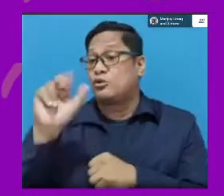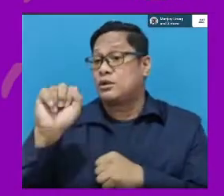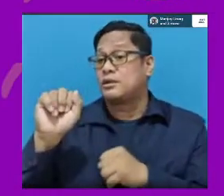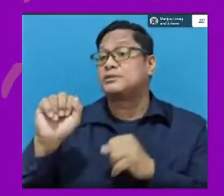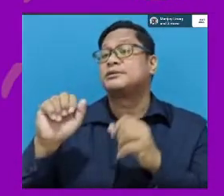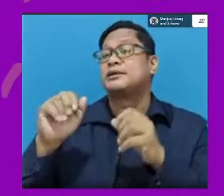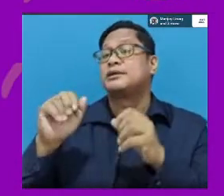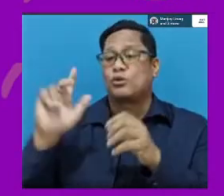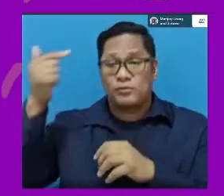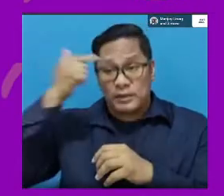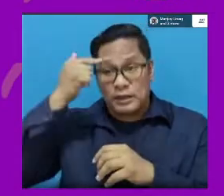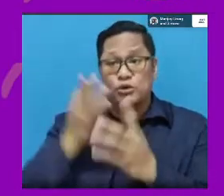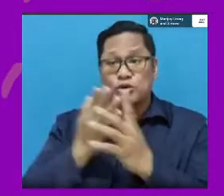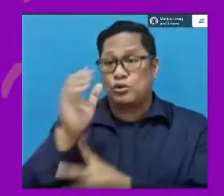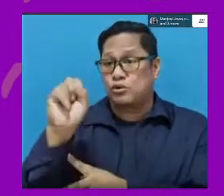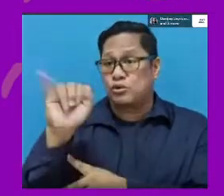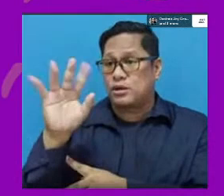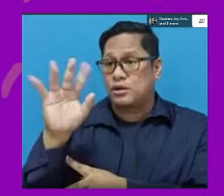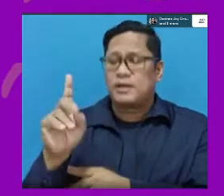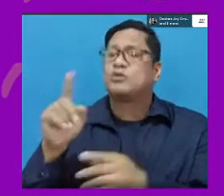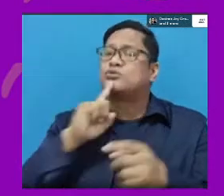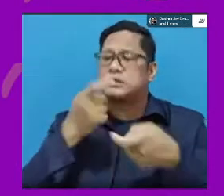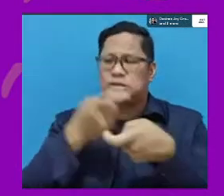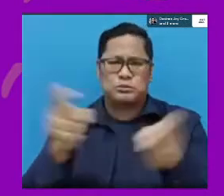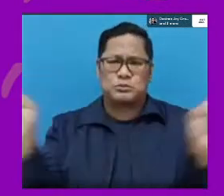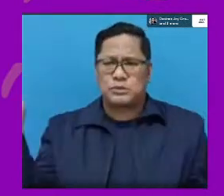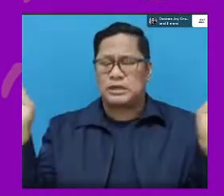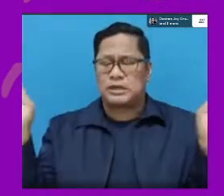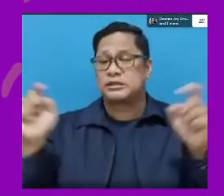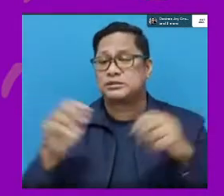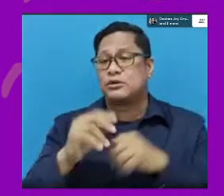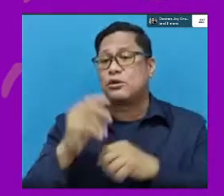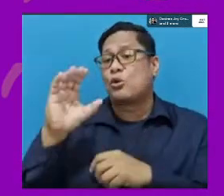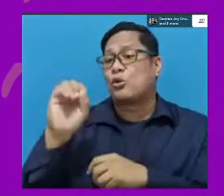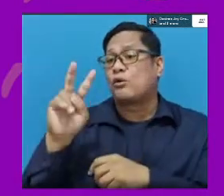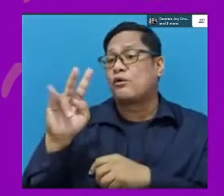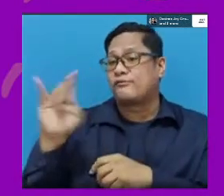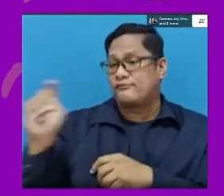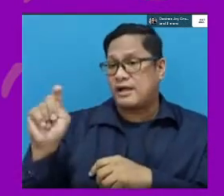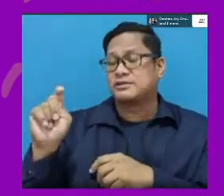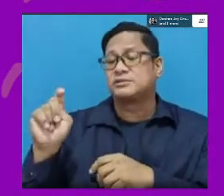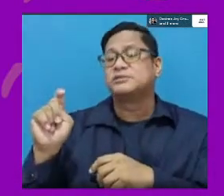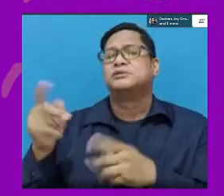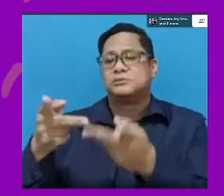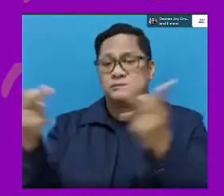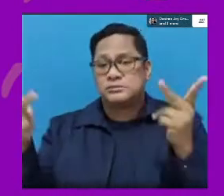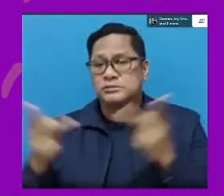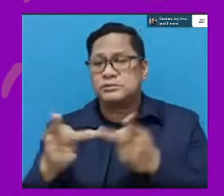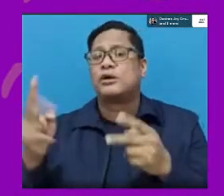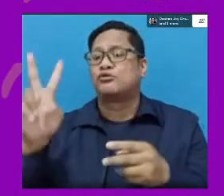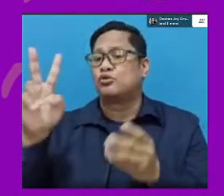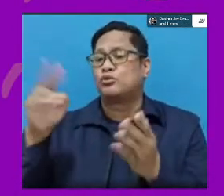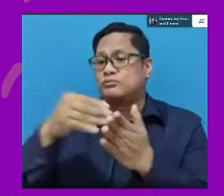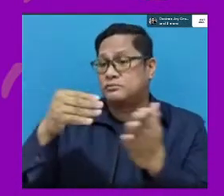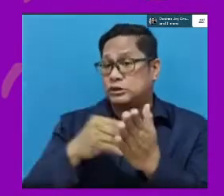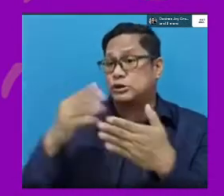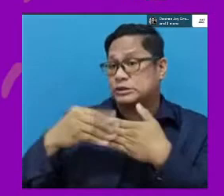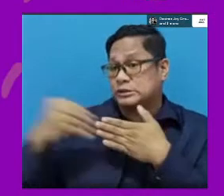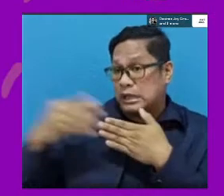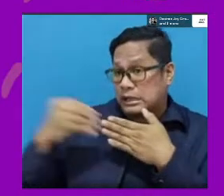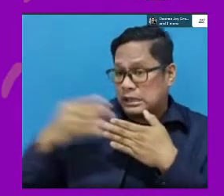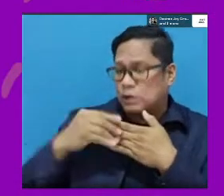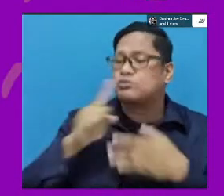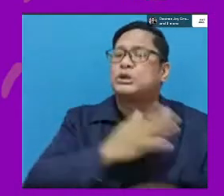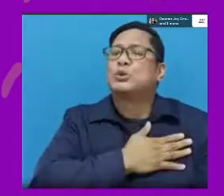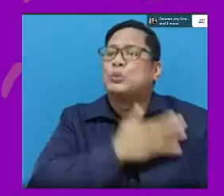USAID, is now by far the largest donor to the COVAX facility, with an initial $2 billion already committed